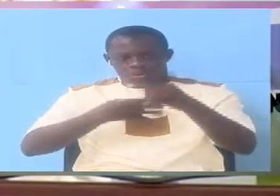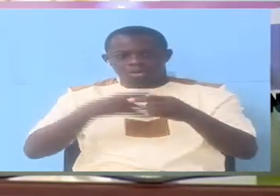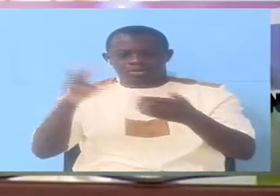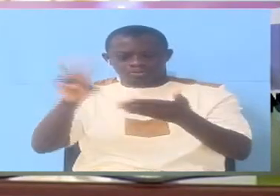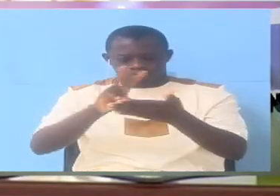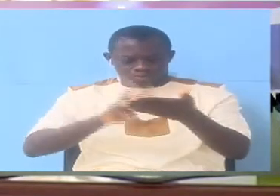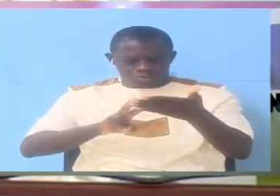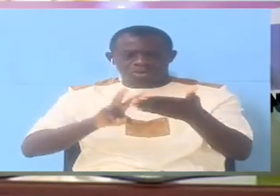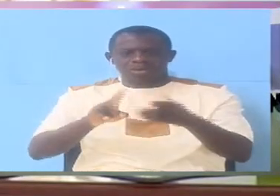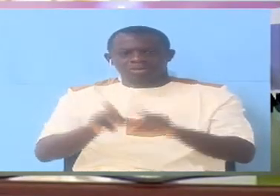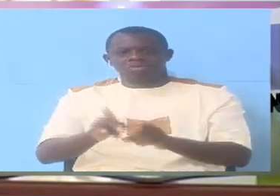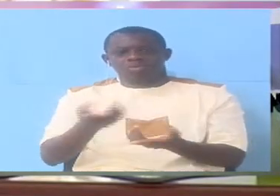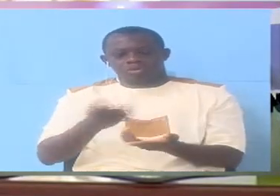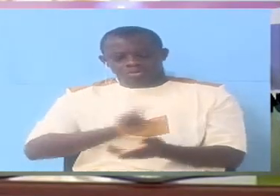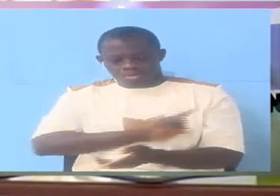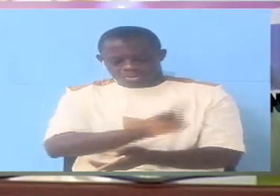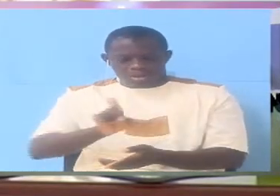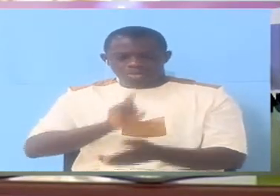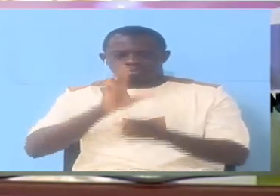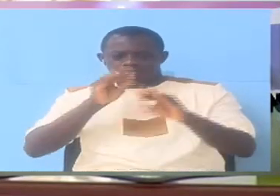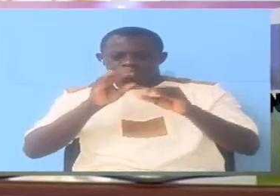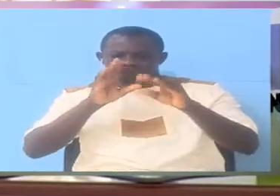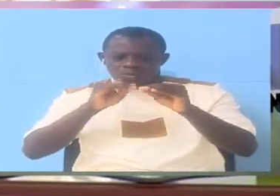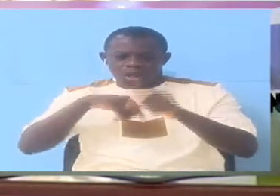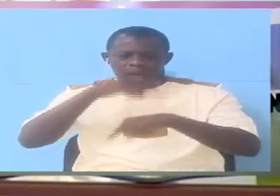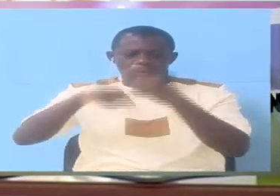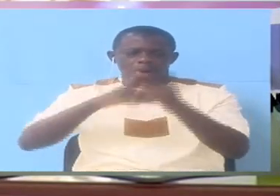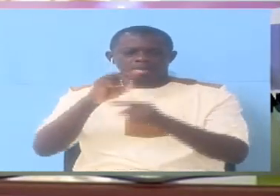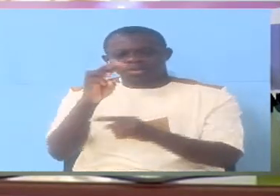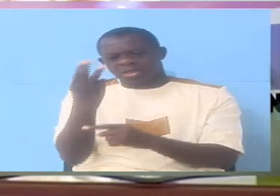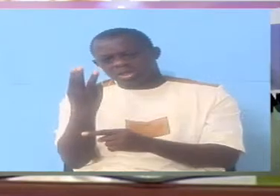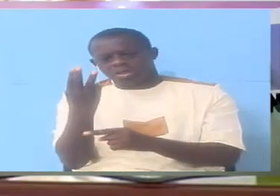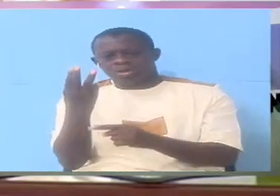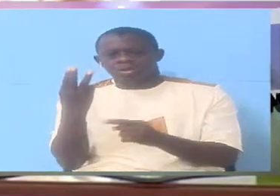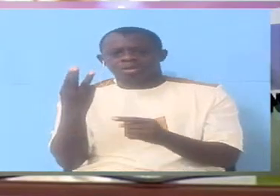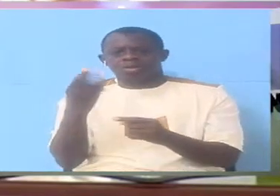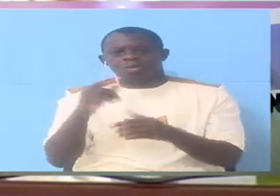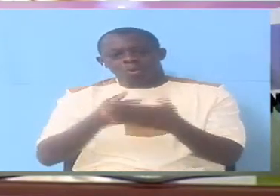They spoke for about 3 to 5 minutes, meaning...